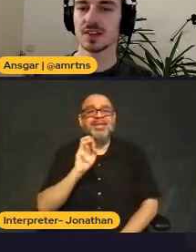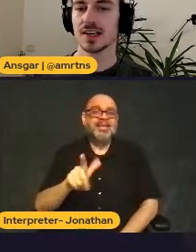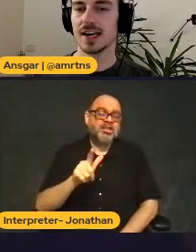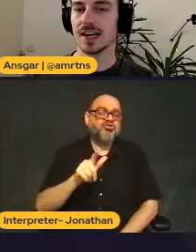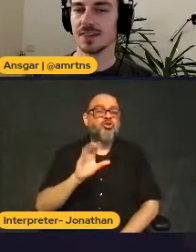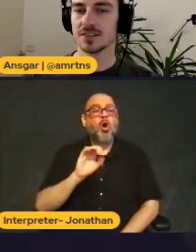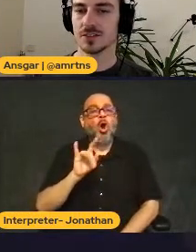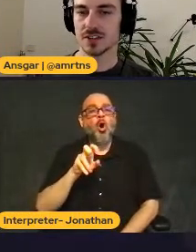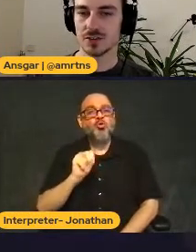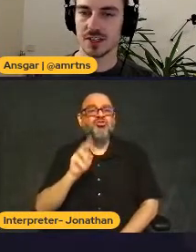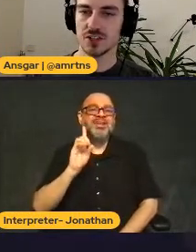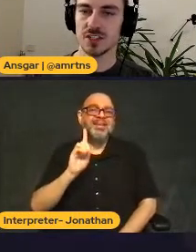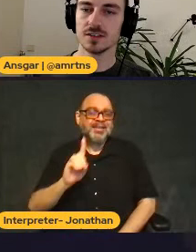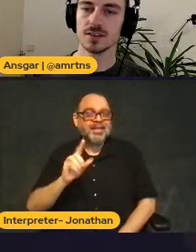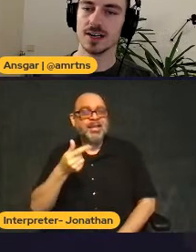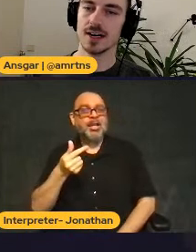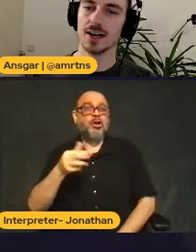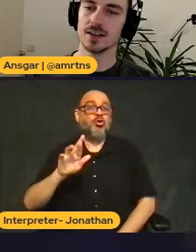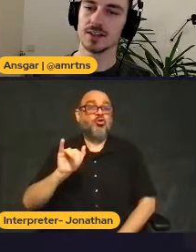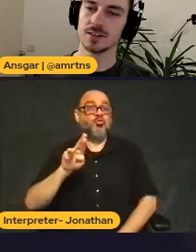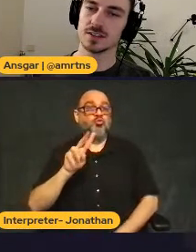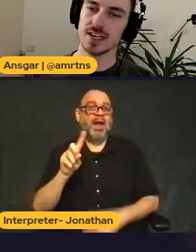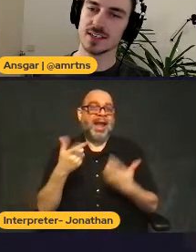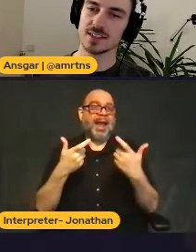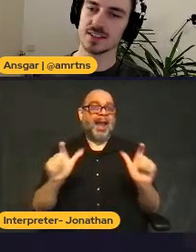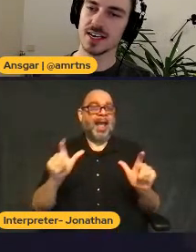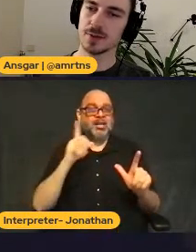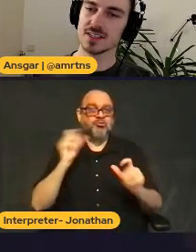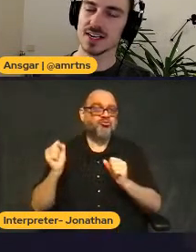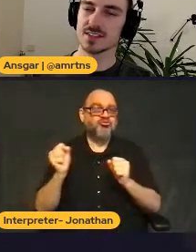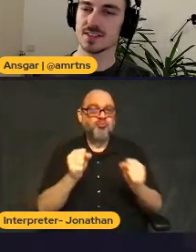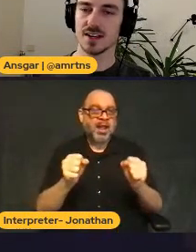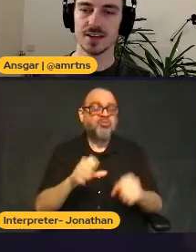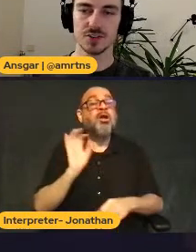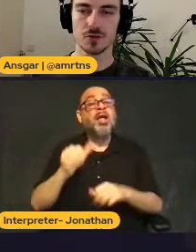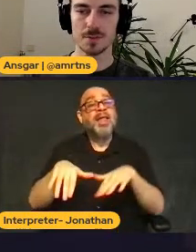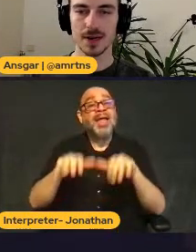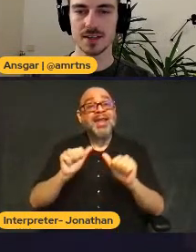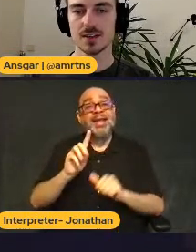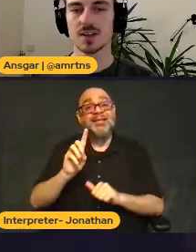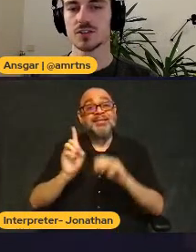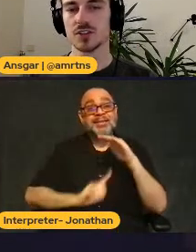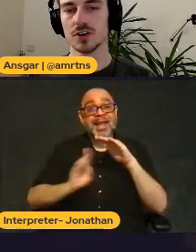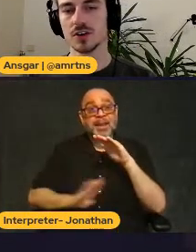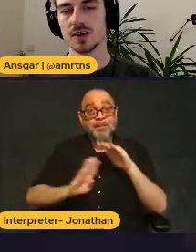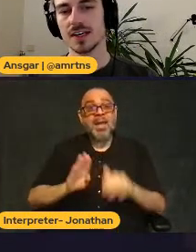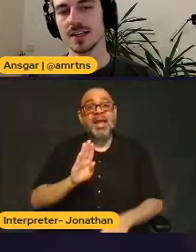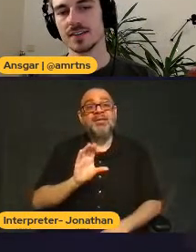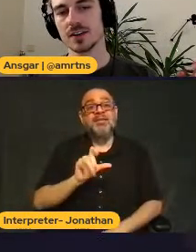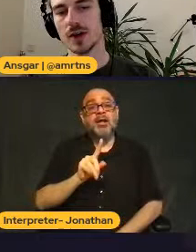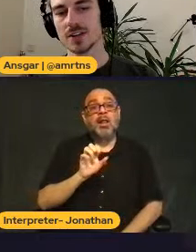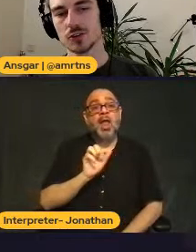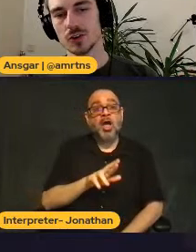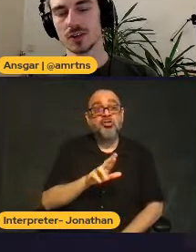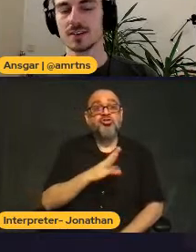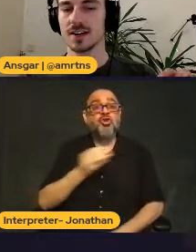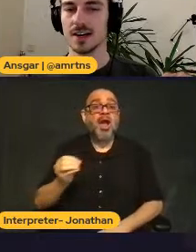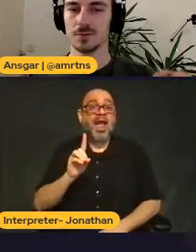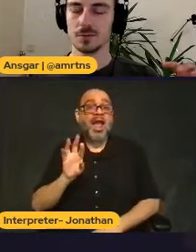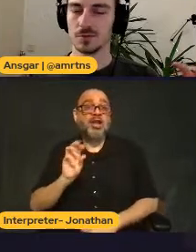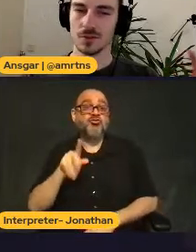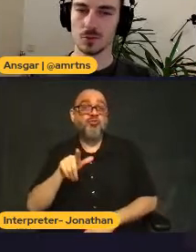strategy. And this grant strategy takes a database cluster and a droplet. So the